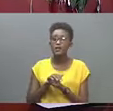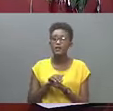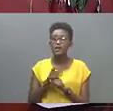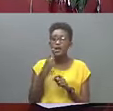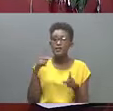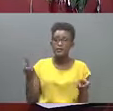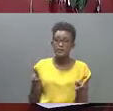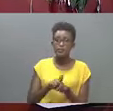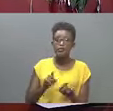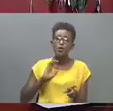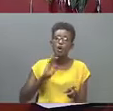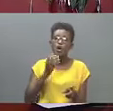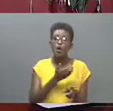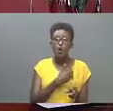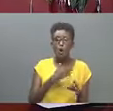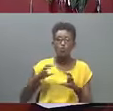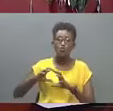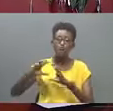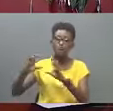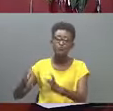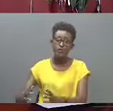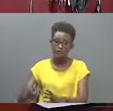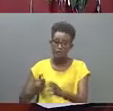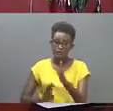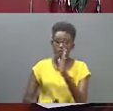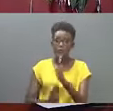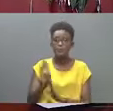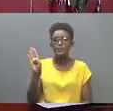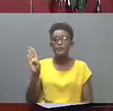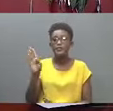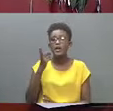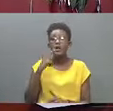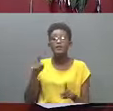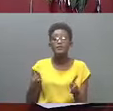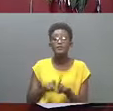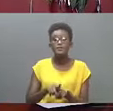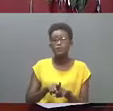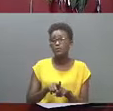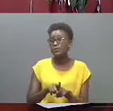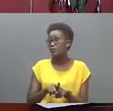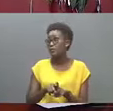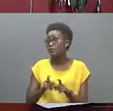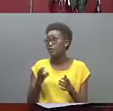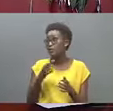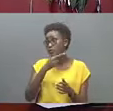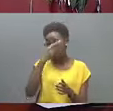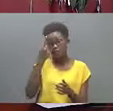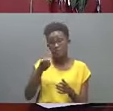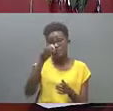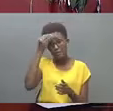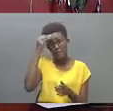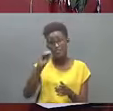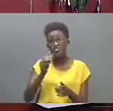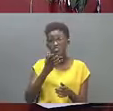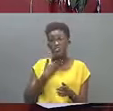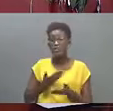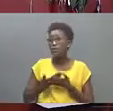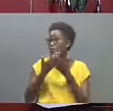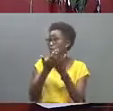Our community shall be prosperous. Uduce twacu tuzatera imbere. So that's the message I'm bringing to us. Ubwo nibwo butumwa